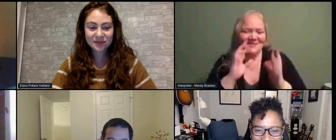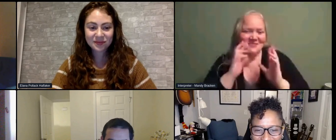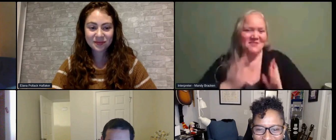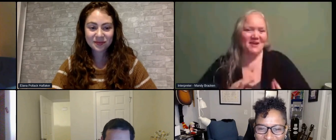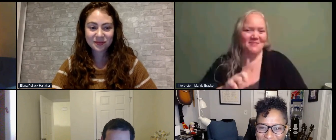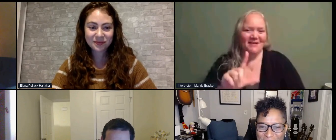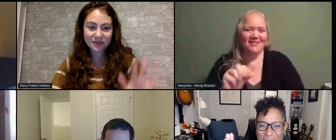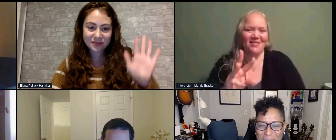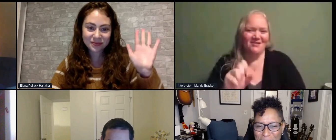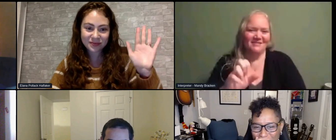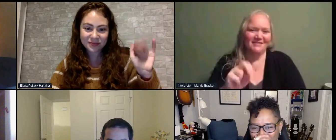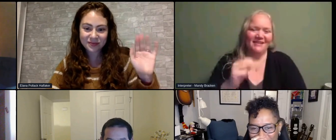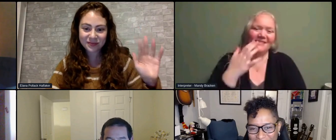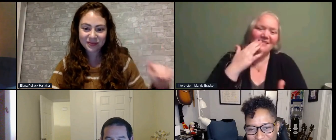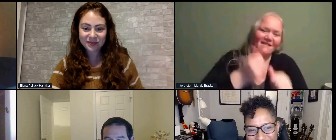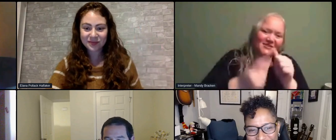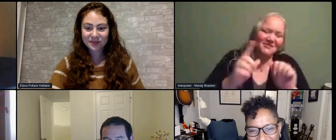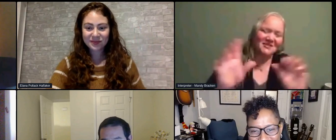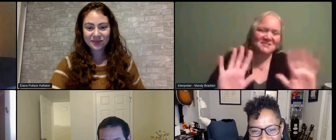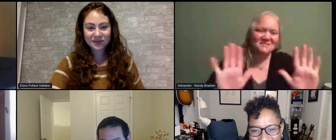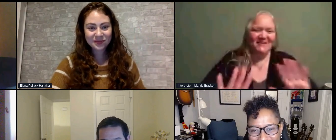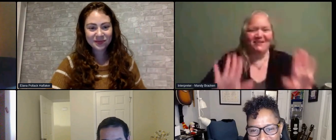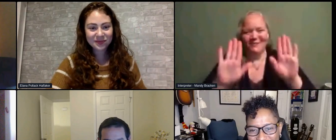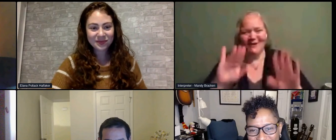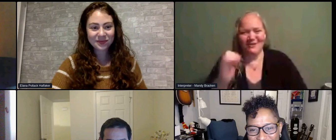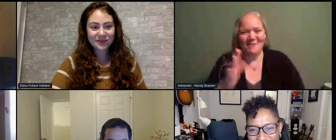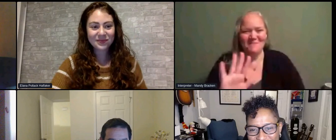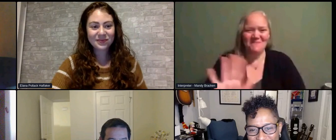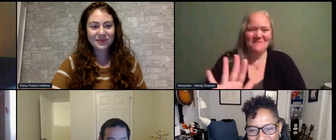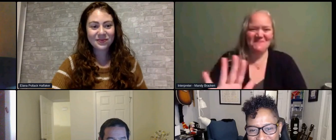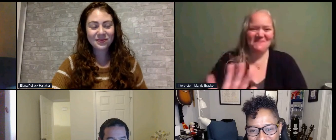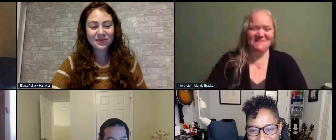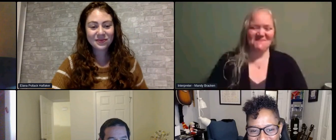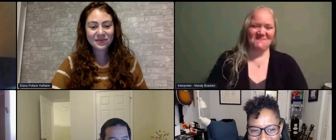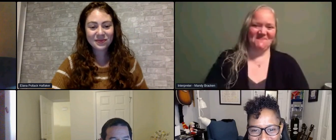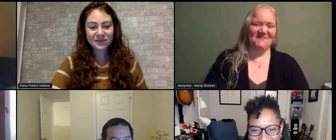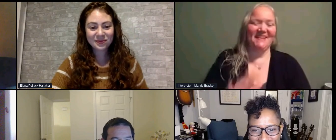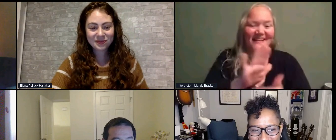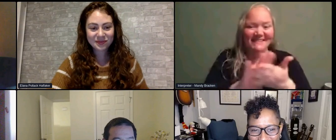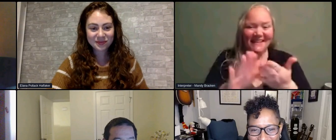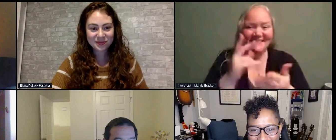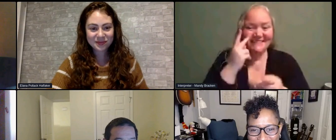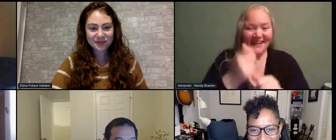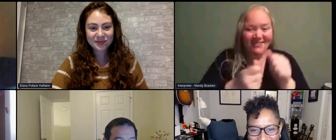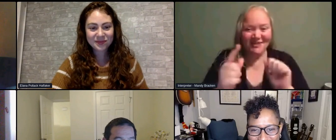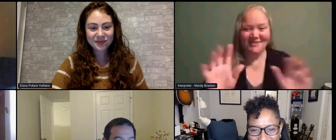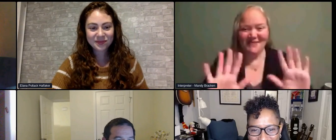being here. everyone. Bye. Nice seeing everyone. Bye. Bye.